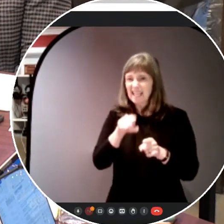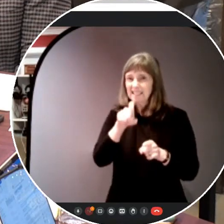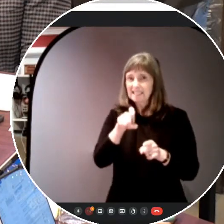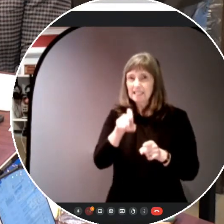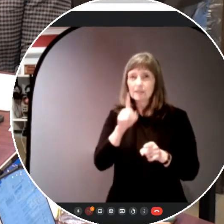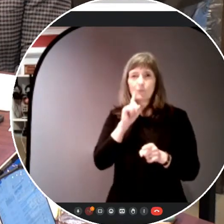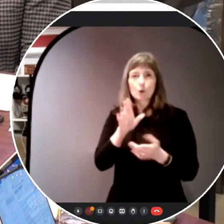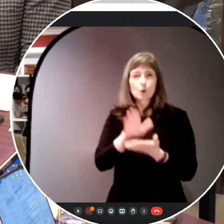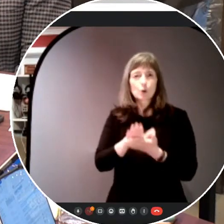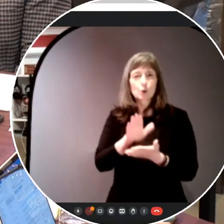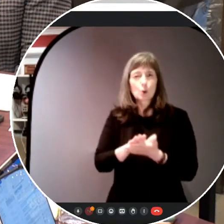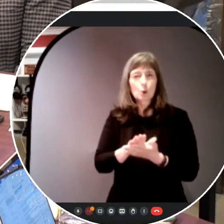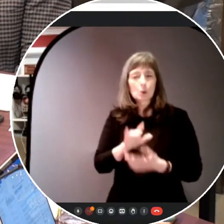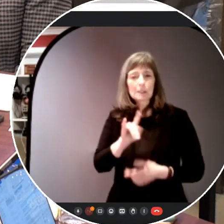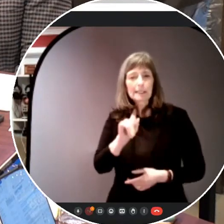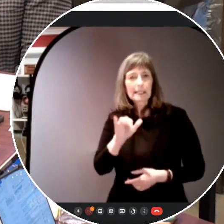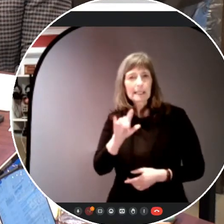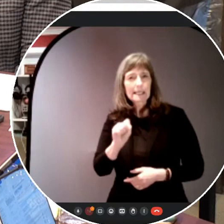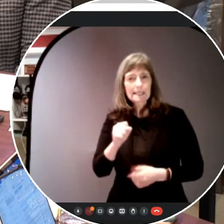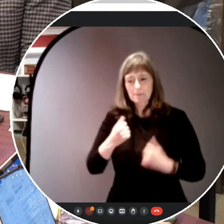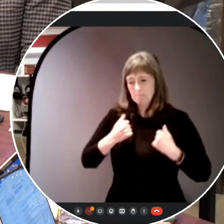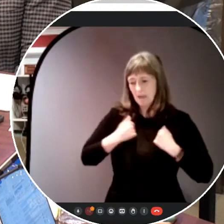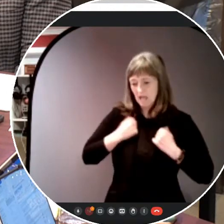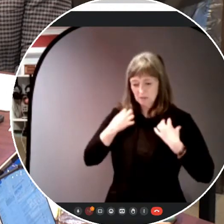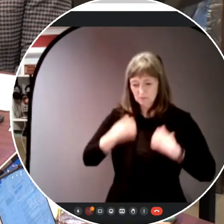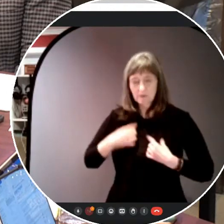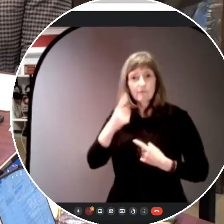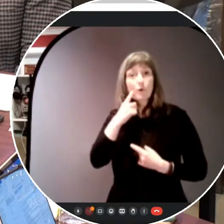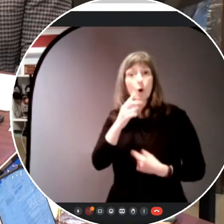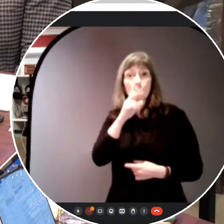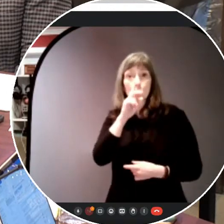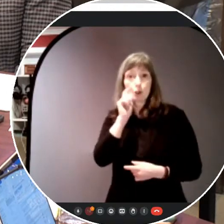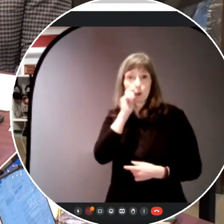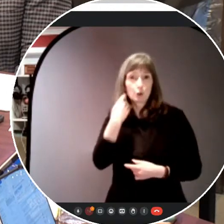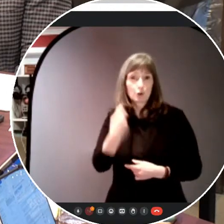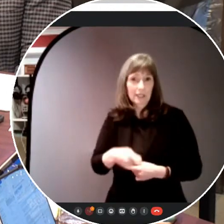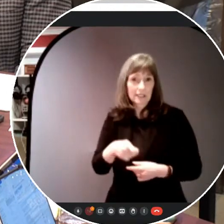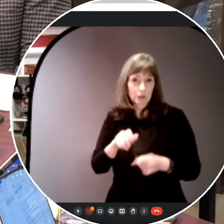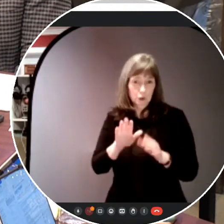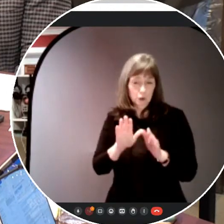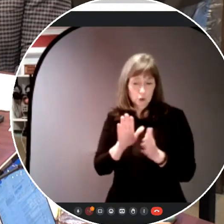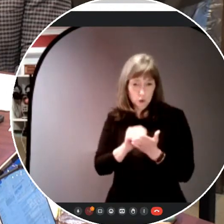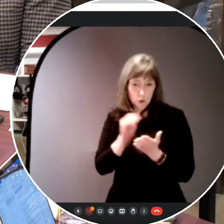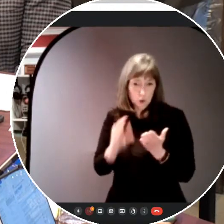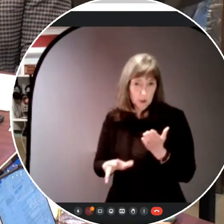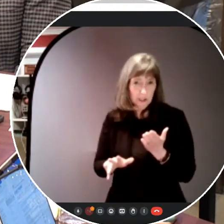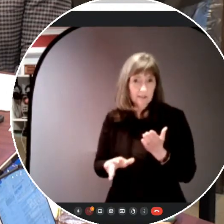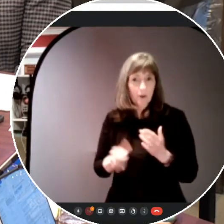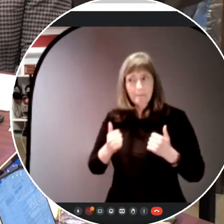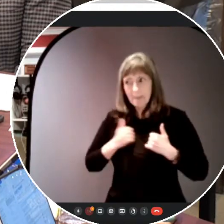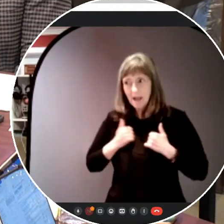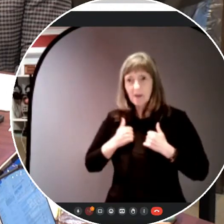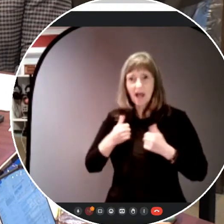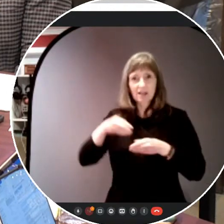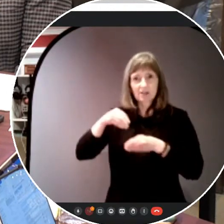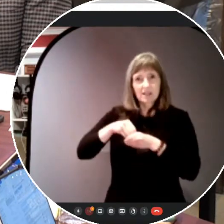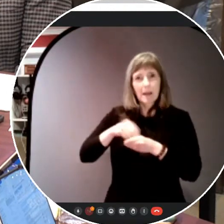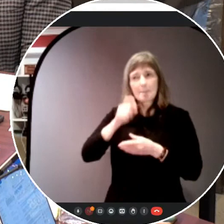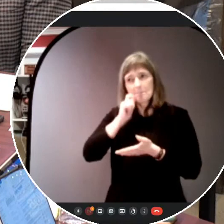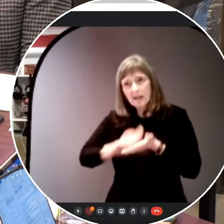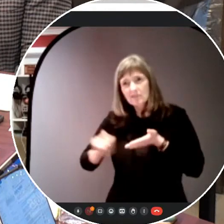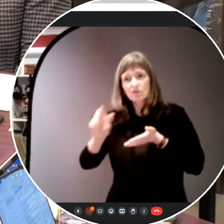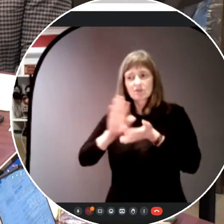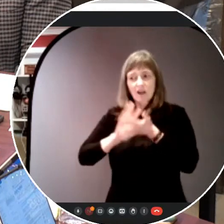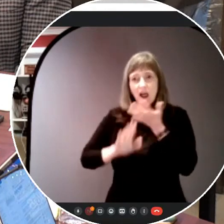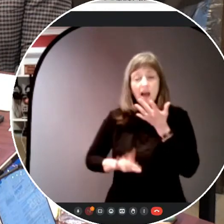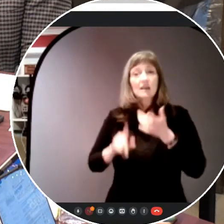of the Ukrainian students that we brought in and to welcome. So it ensured that they had a backpack and some supplies, those types of